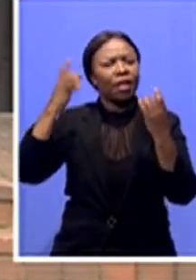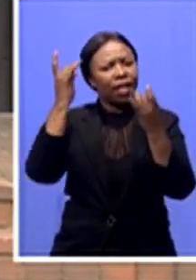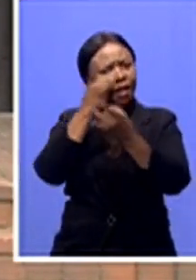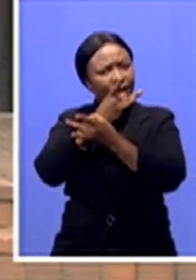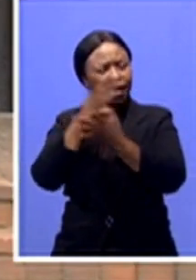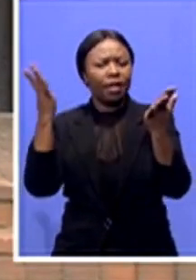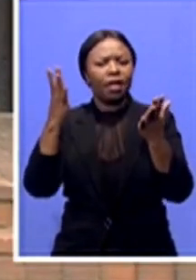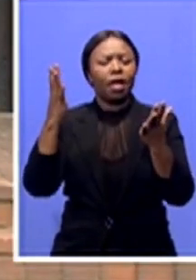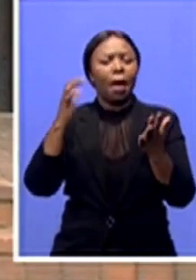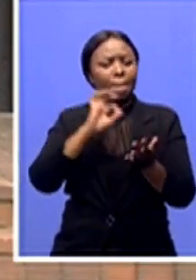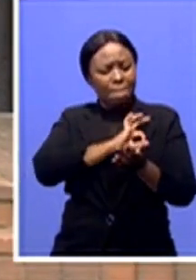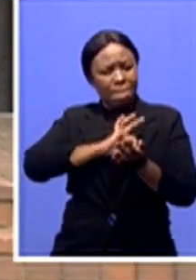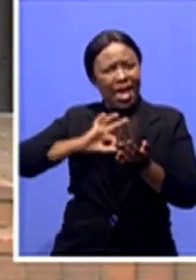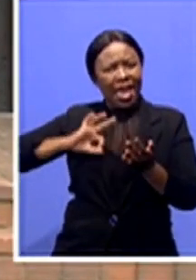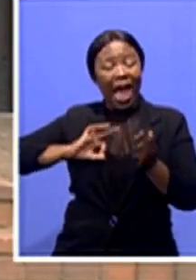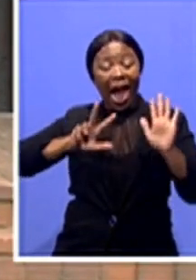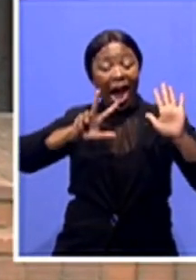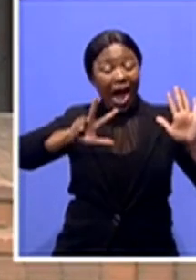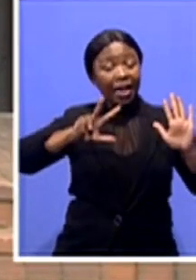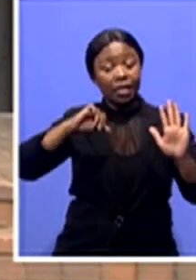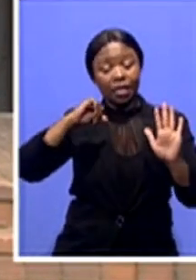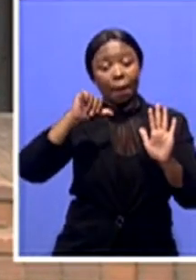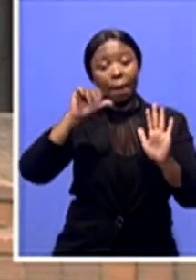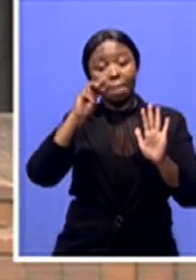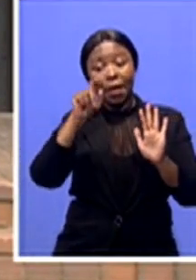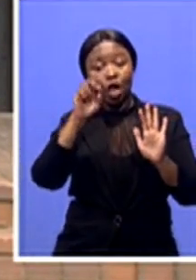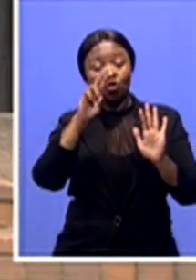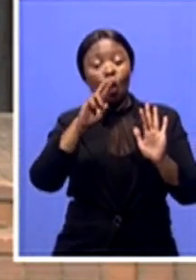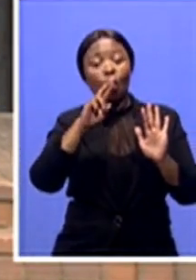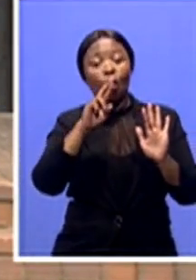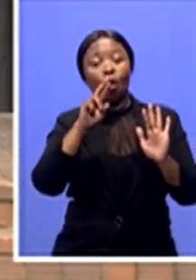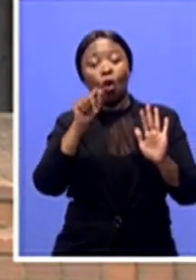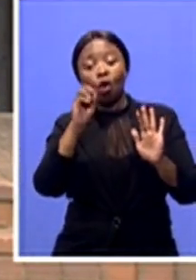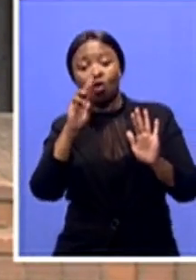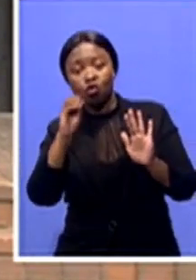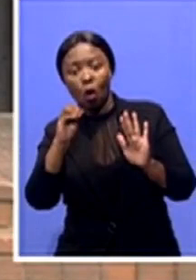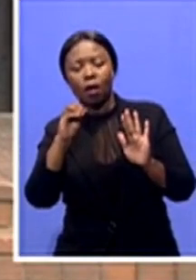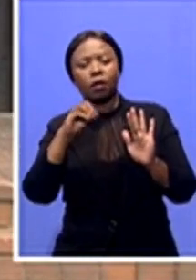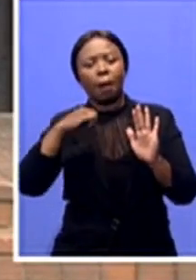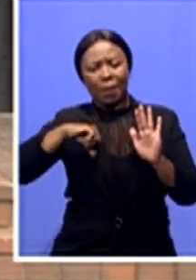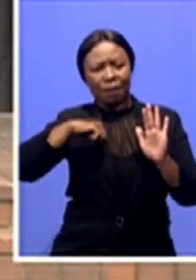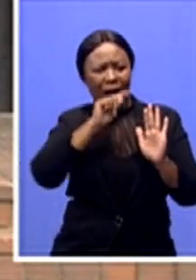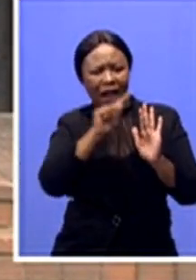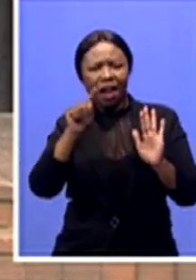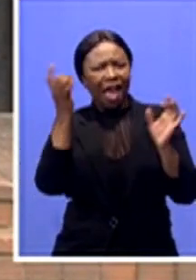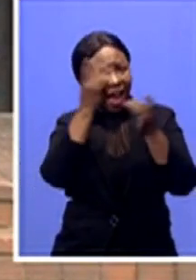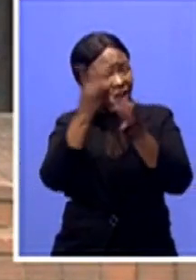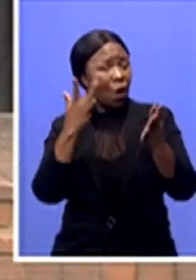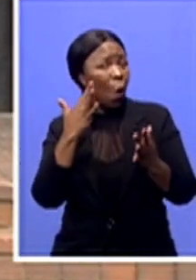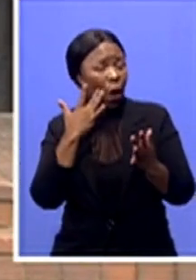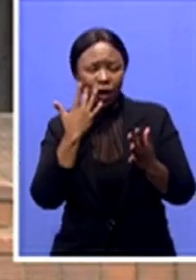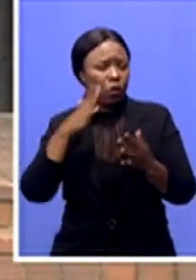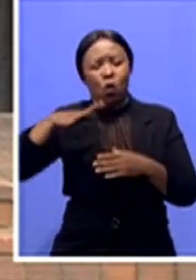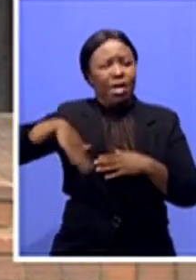metro municipalities in the country. Fikile Mbalula, the head of elections, said that they will be conducting interviews